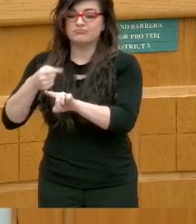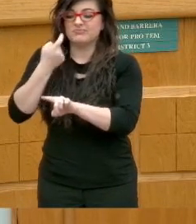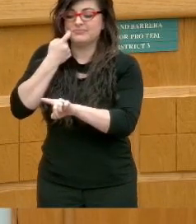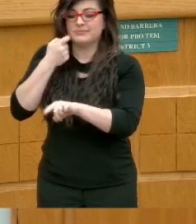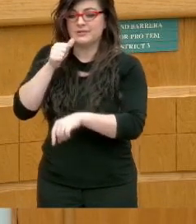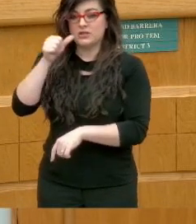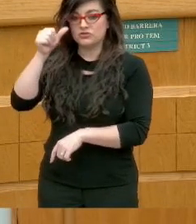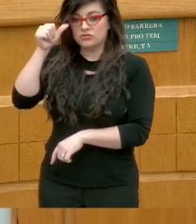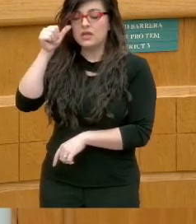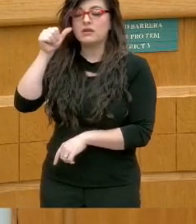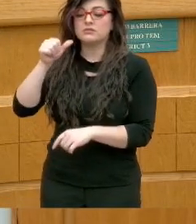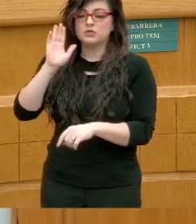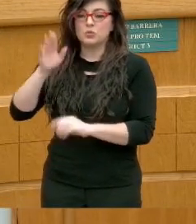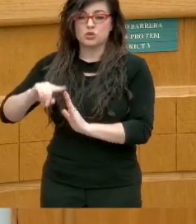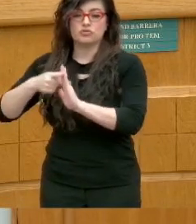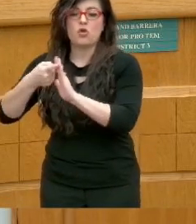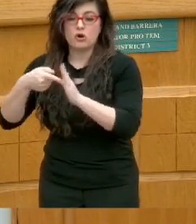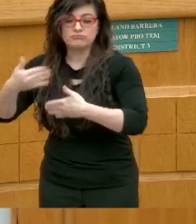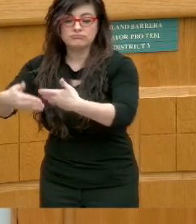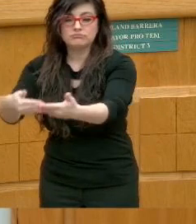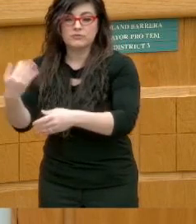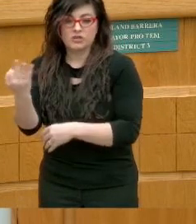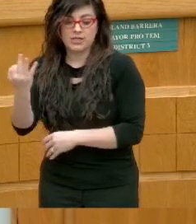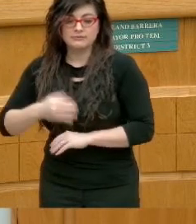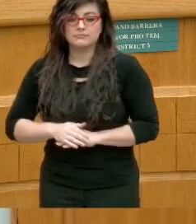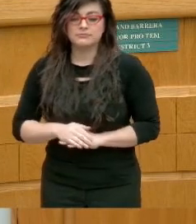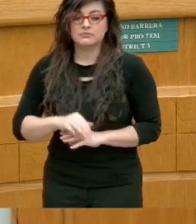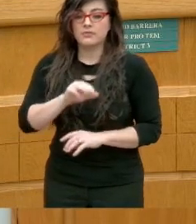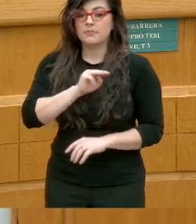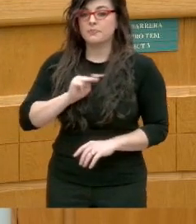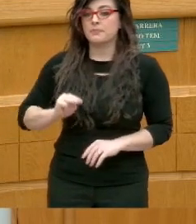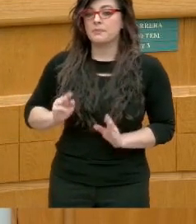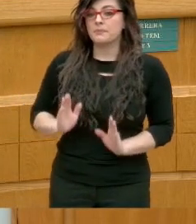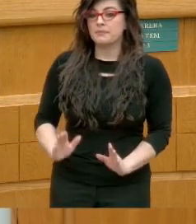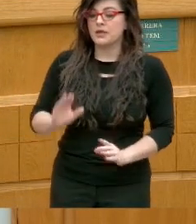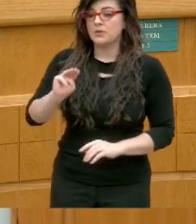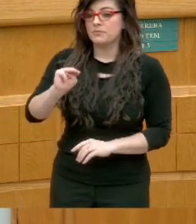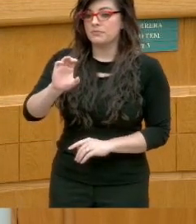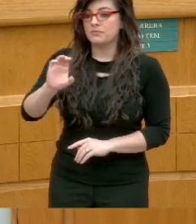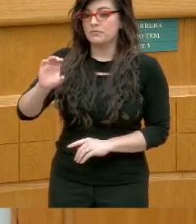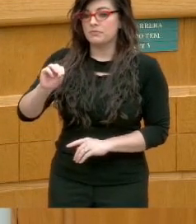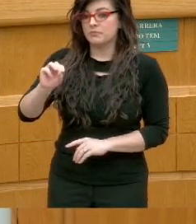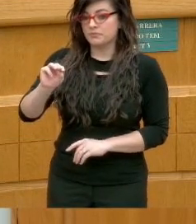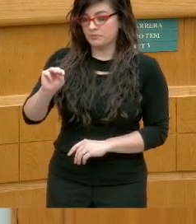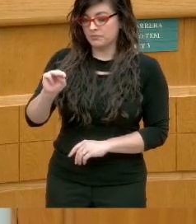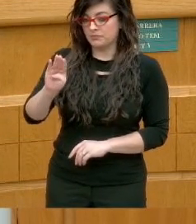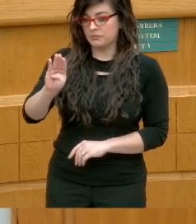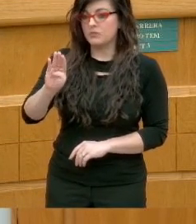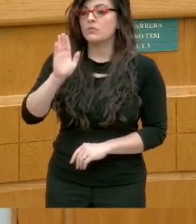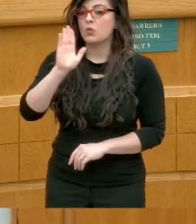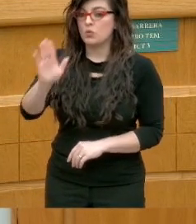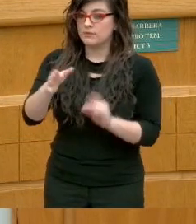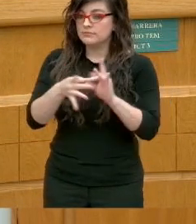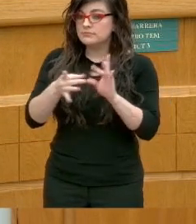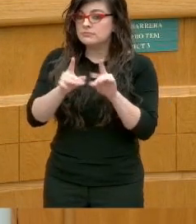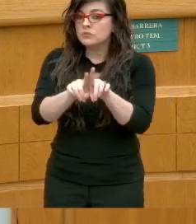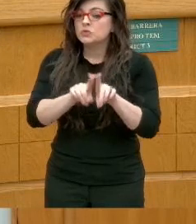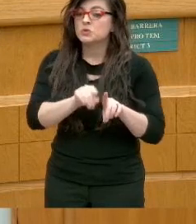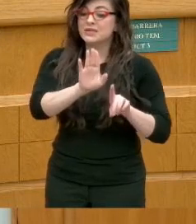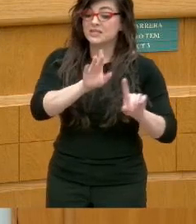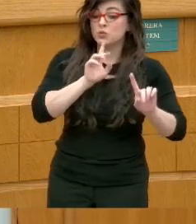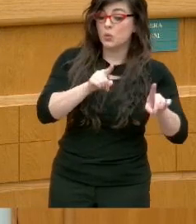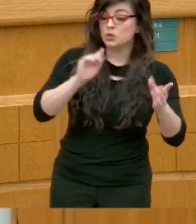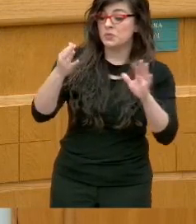Friday. And then Mayor McComb is here as well, and he's going to talk about how those governor's orders impact his orders that he issued for the